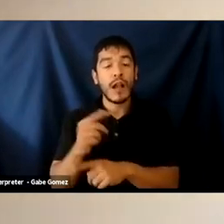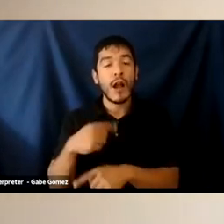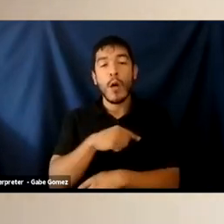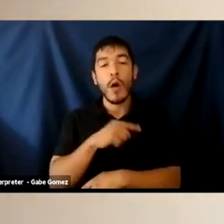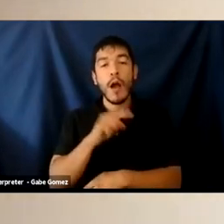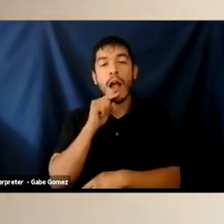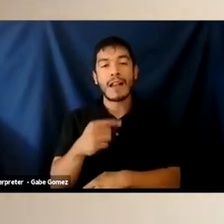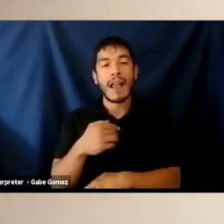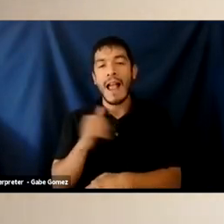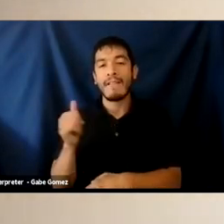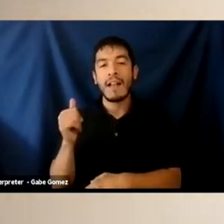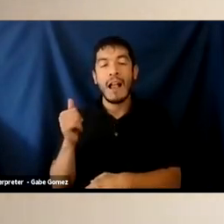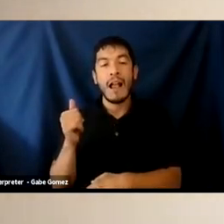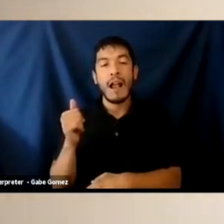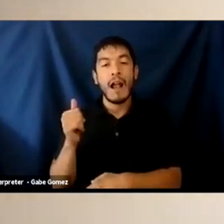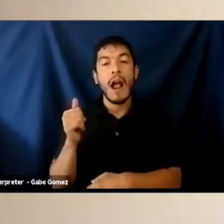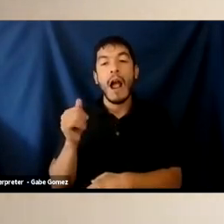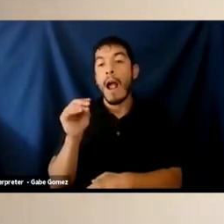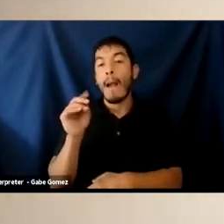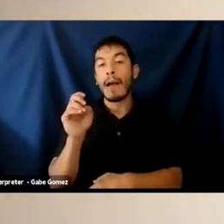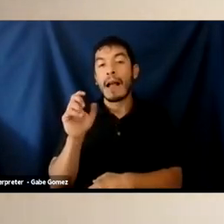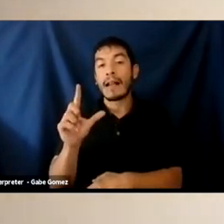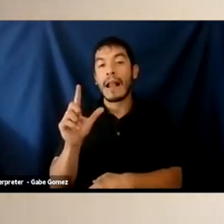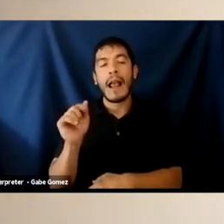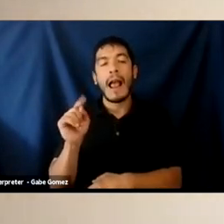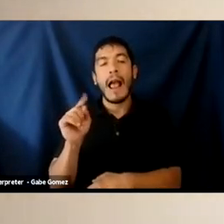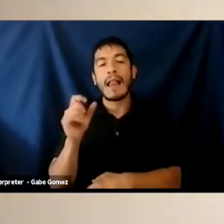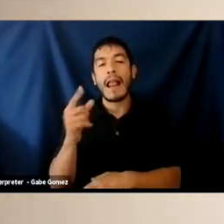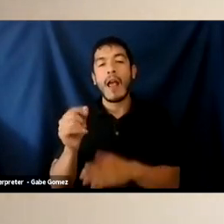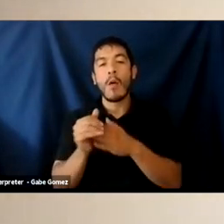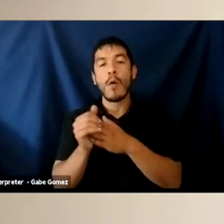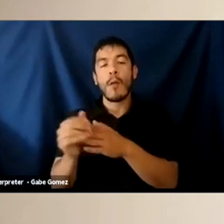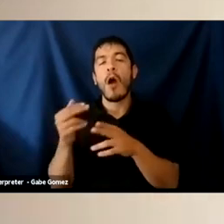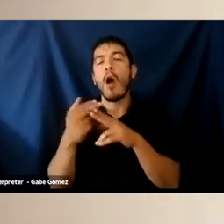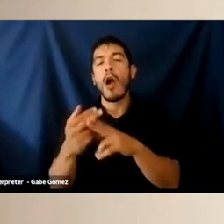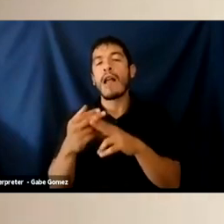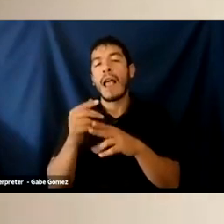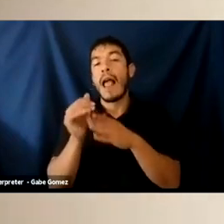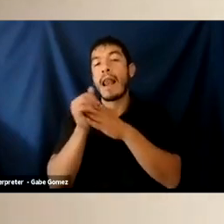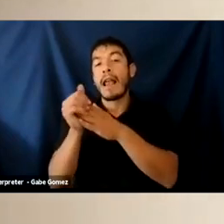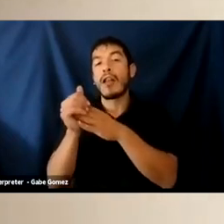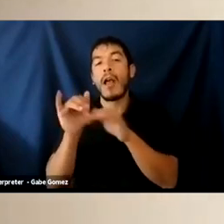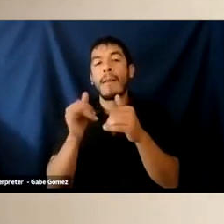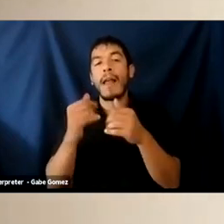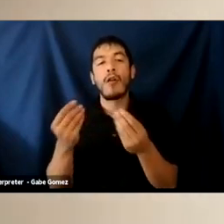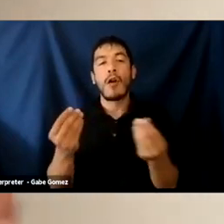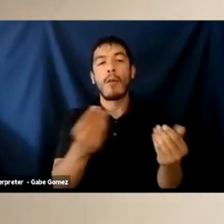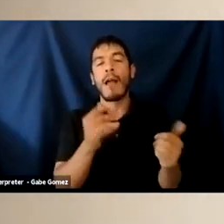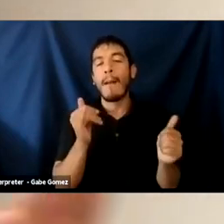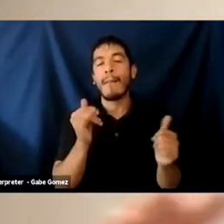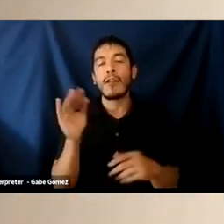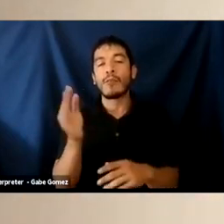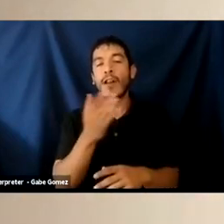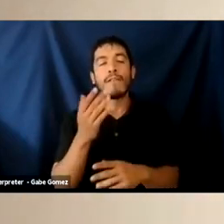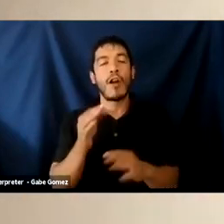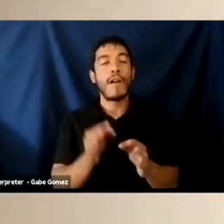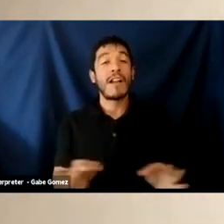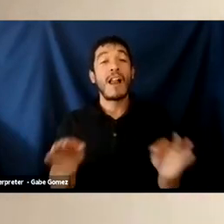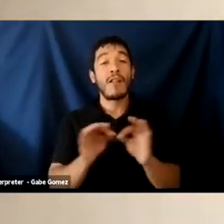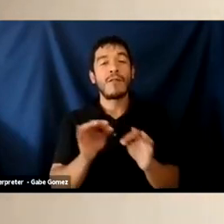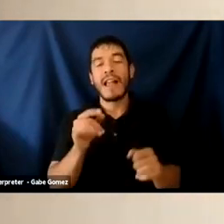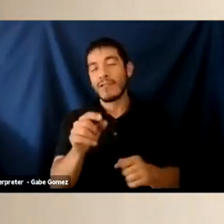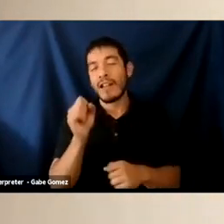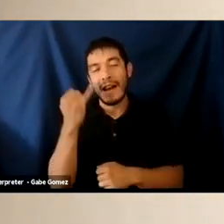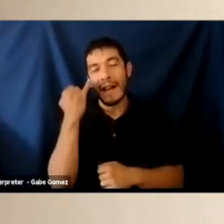have a model at the LEGO Group, which is called the Leadership Playground. Play is one of our core values, as you can imagine. And